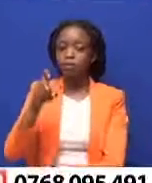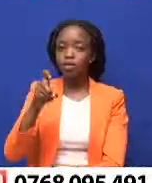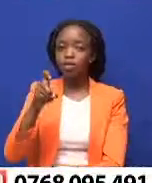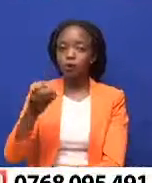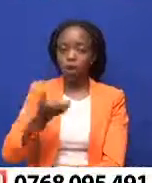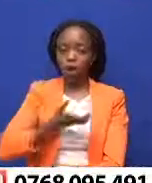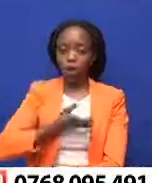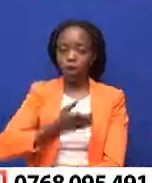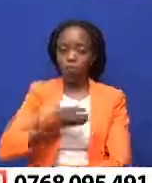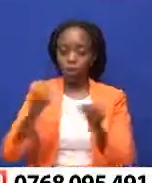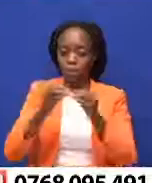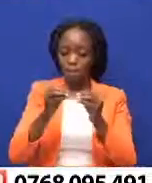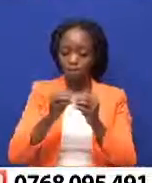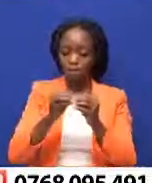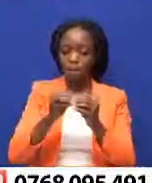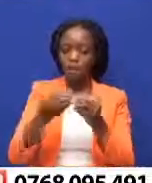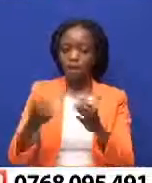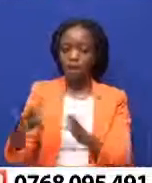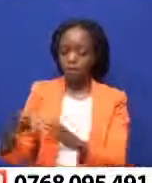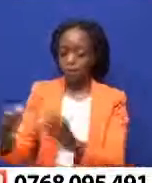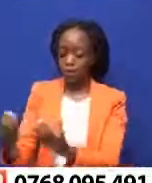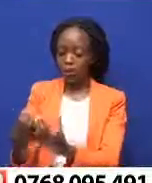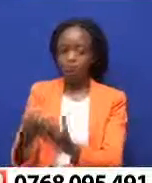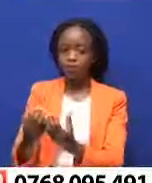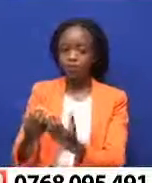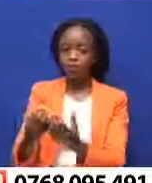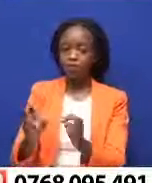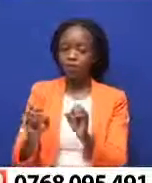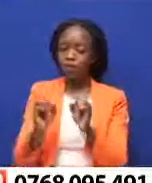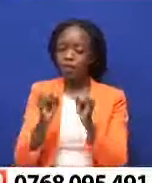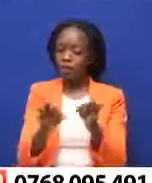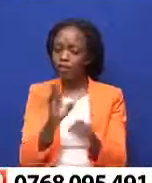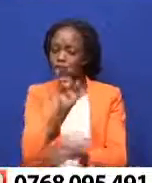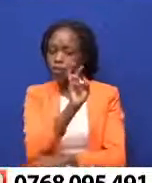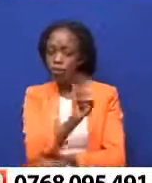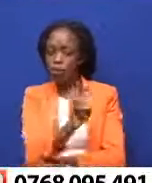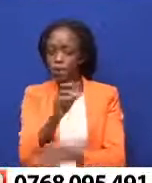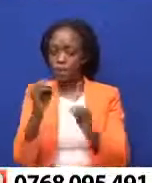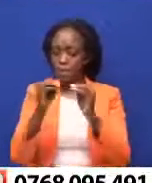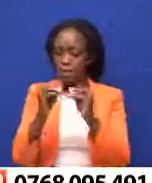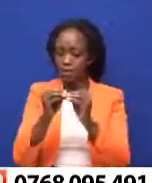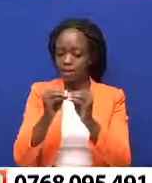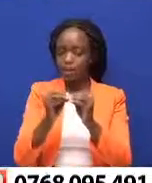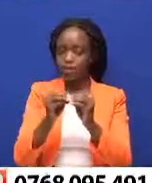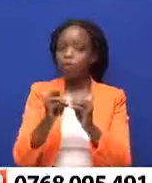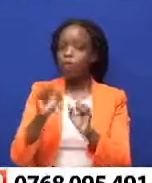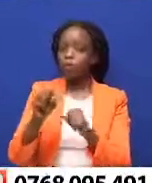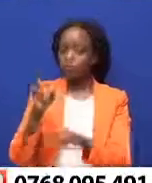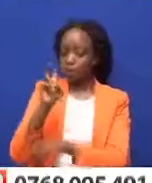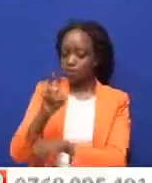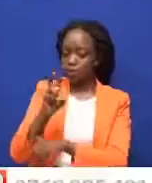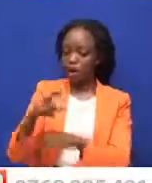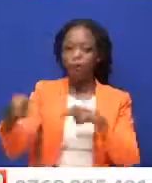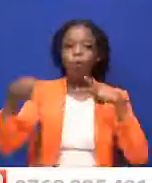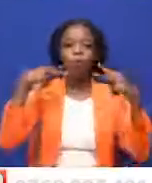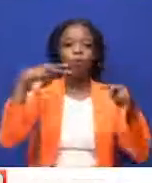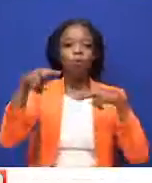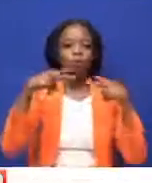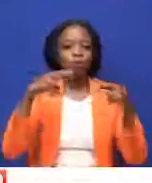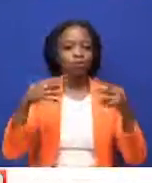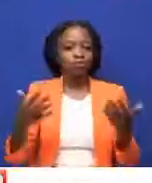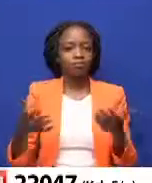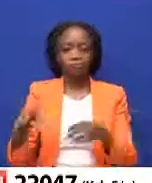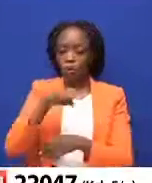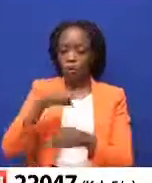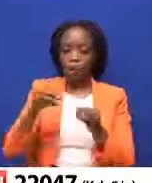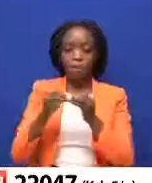meeting at our party headquarters. Mm-hmm. If you look at the venue that these people had, they went to a hotel. Mm-hmm. We